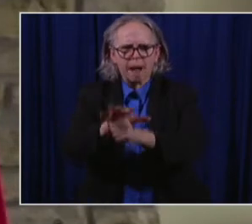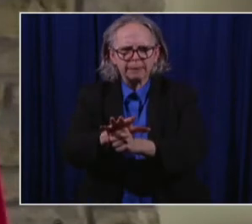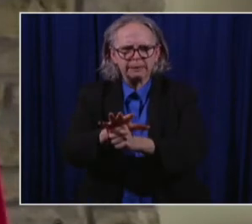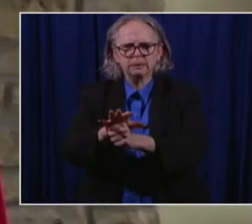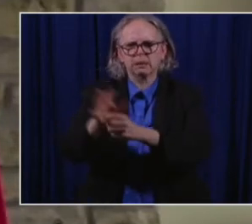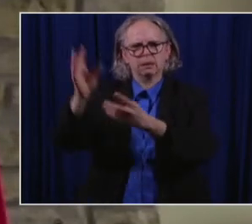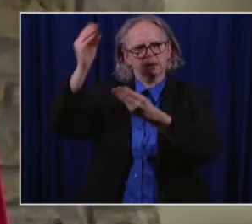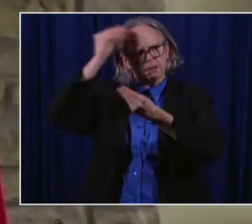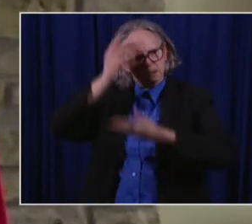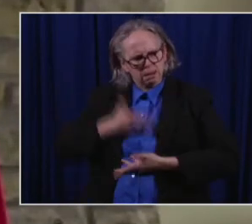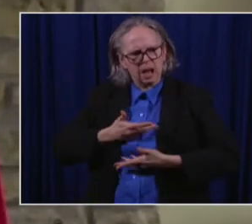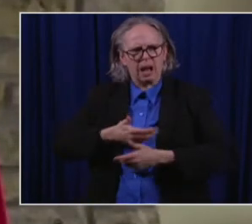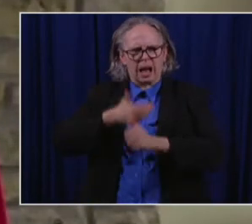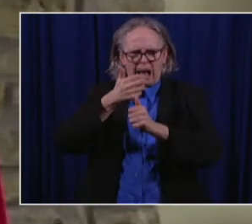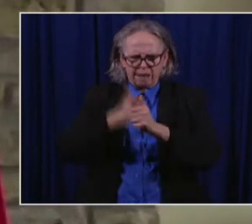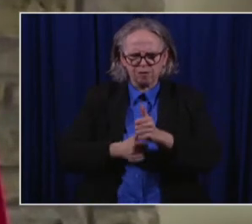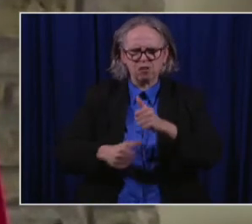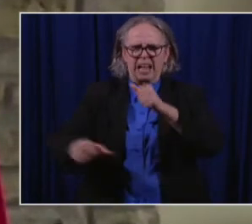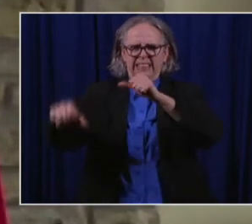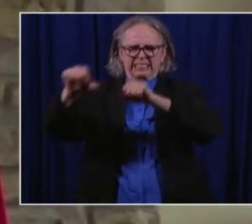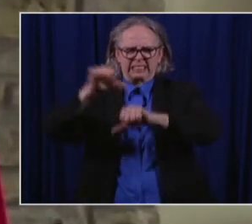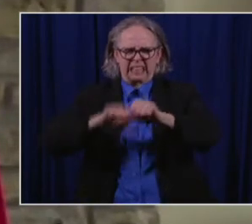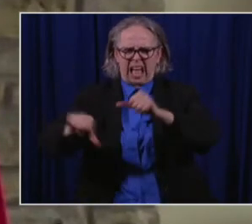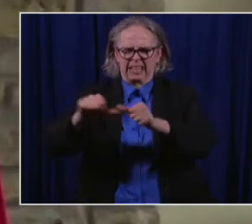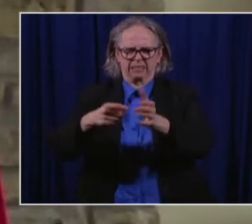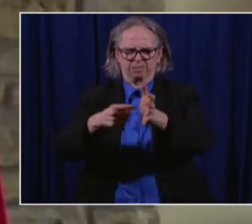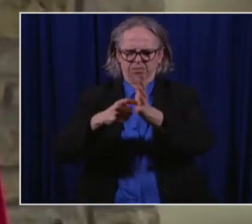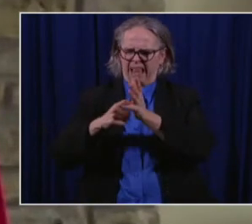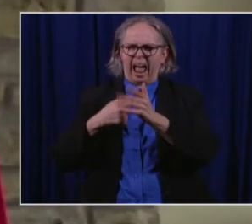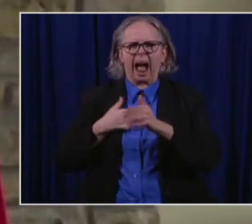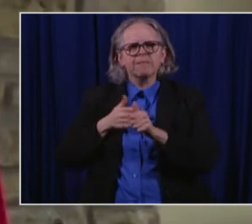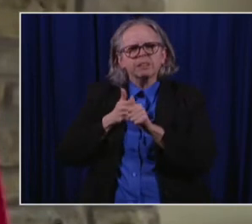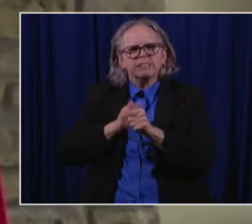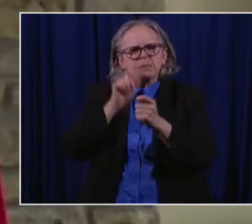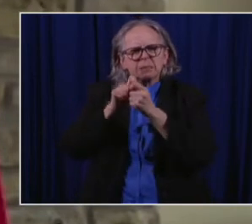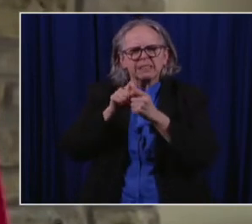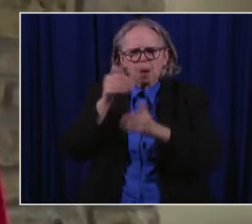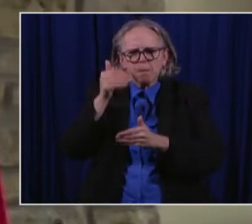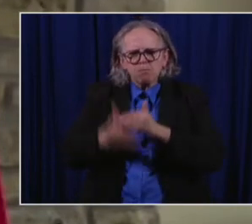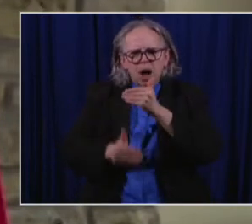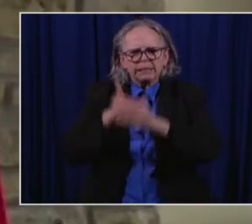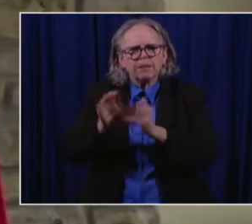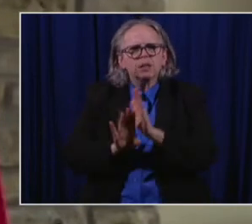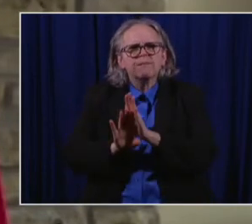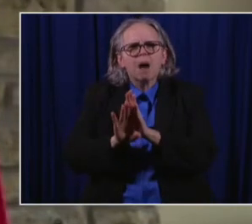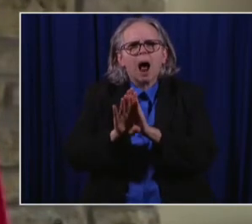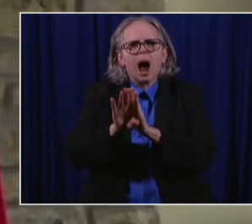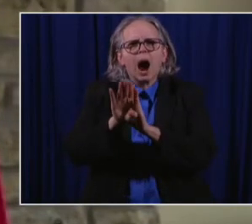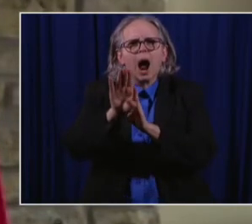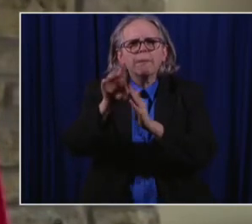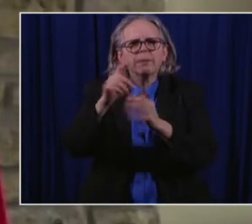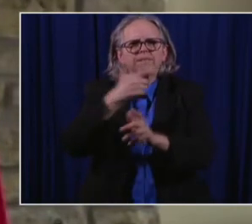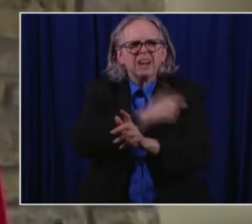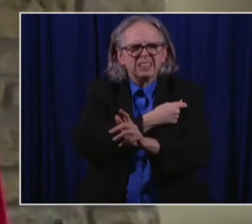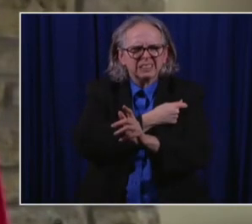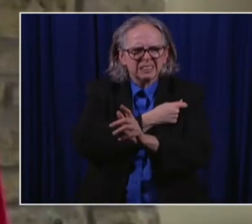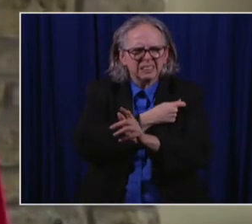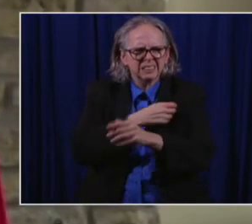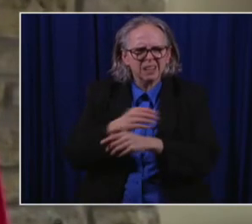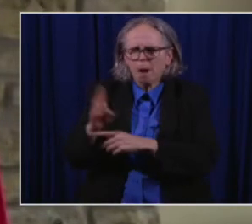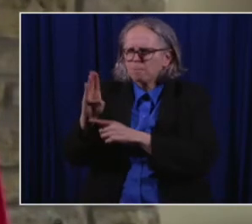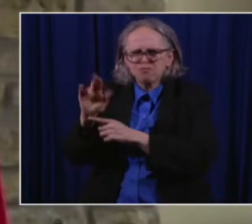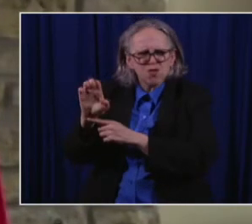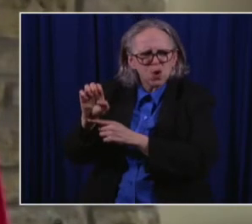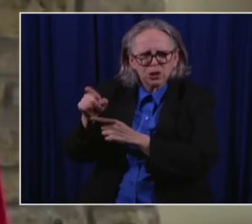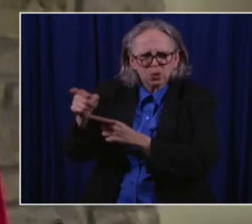step that is supposed to be taken is in fact being taken. Bruce, I don't know if you have anything on that, or you, Andy, either